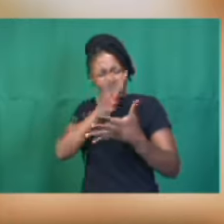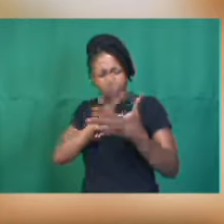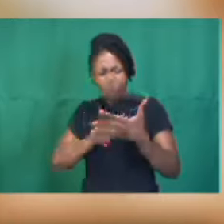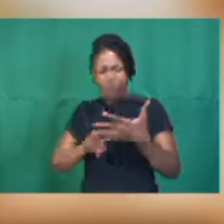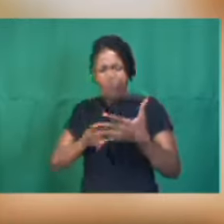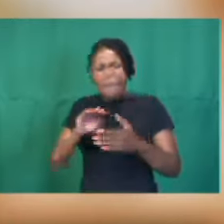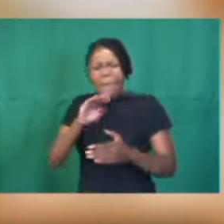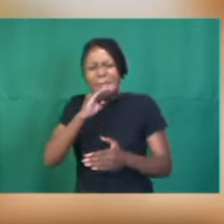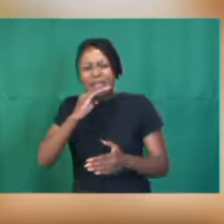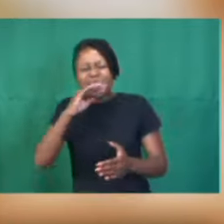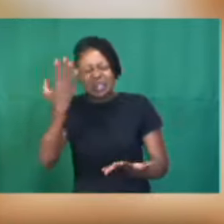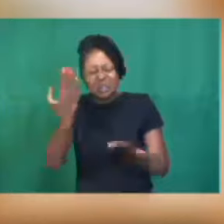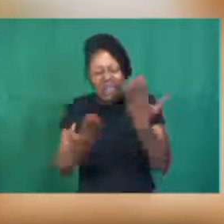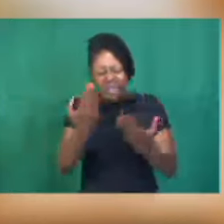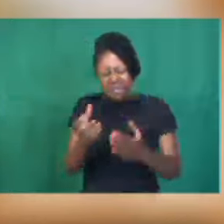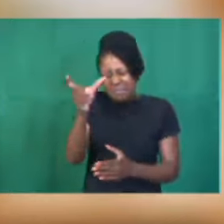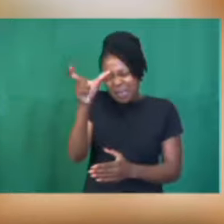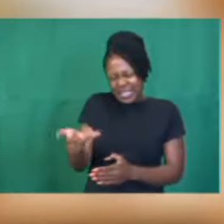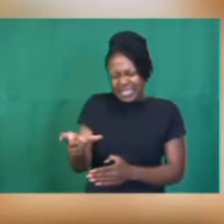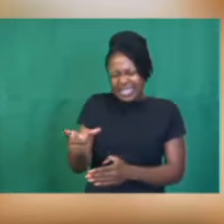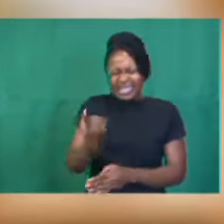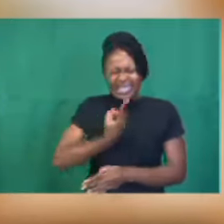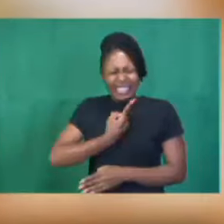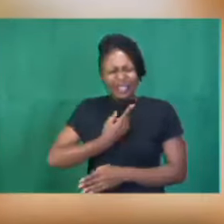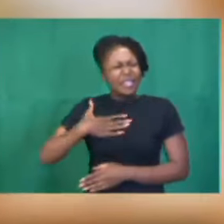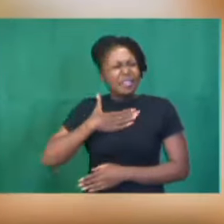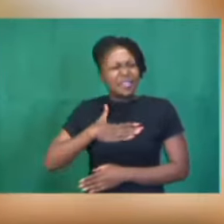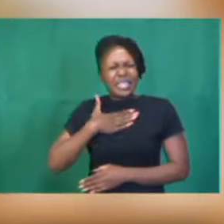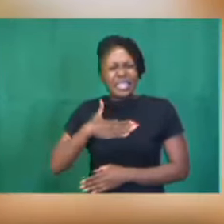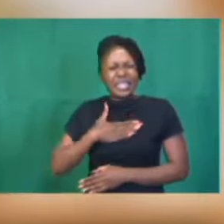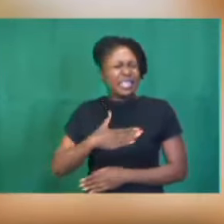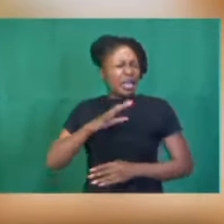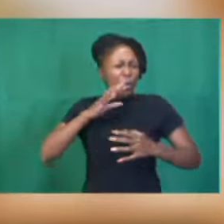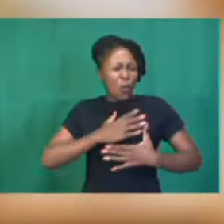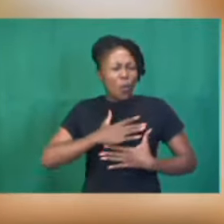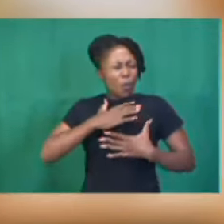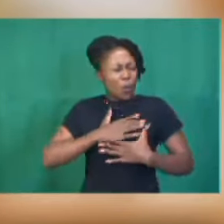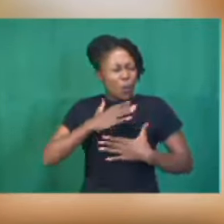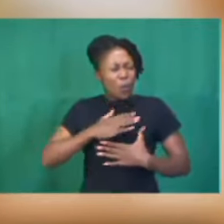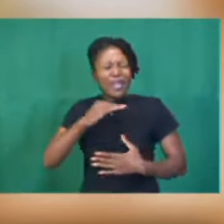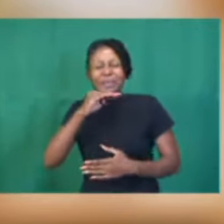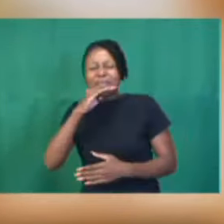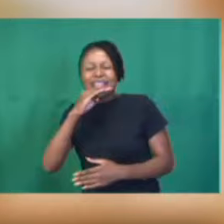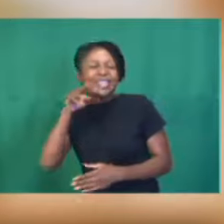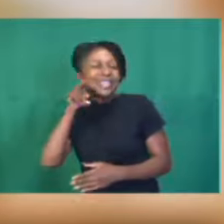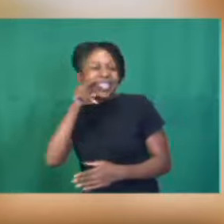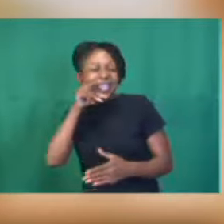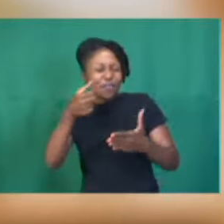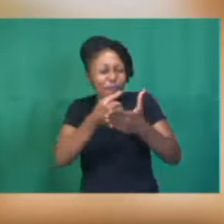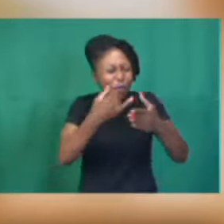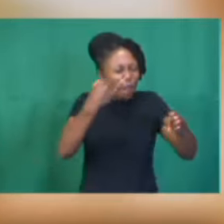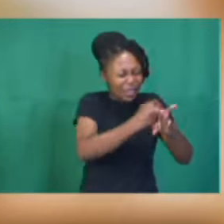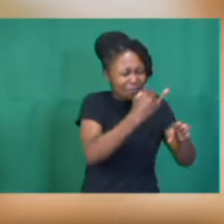that the writer is finding himself or herself under. Thus, the making of the decision